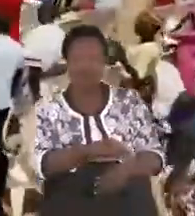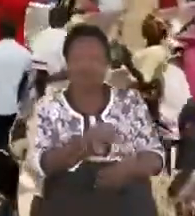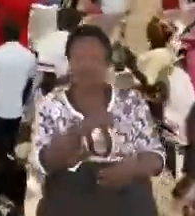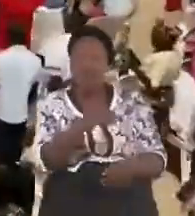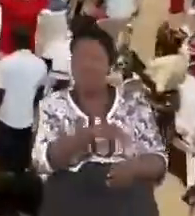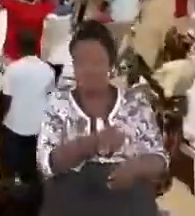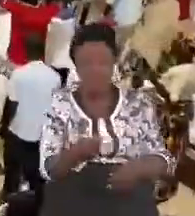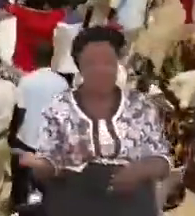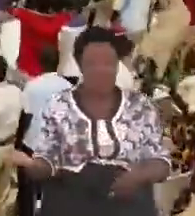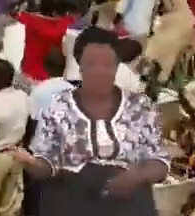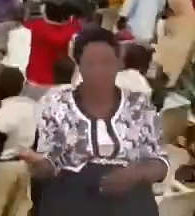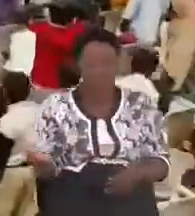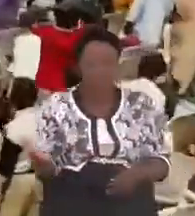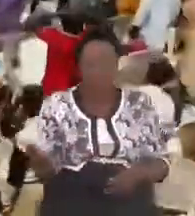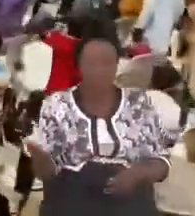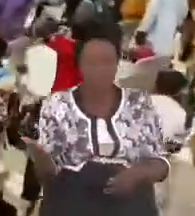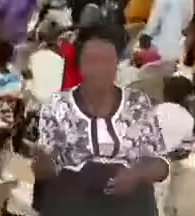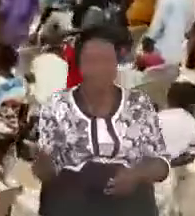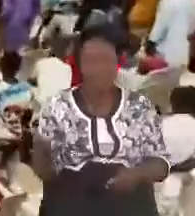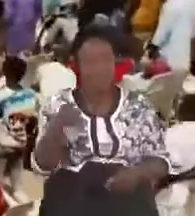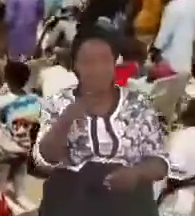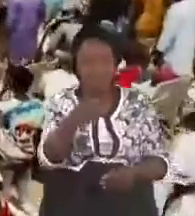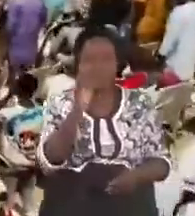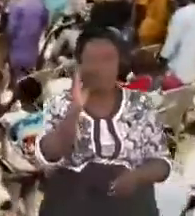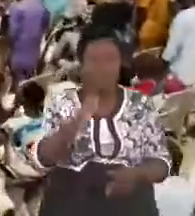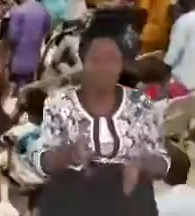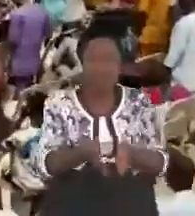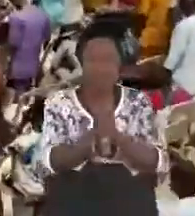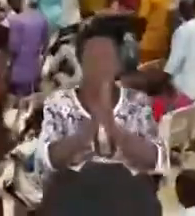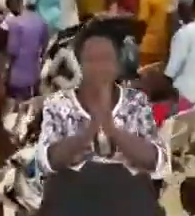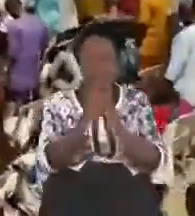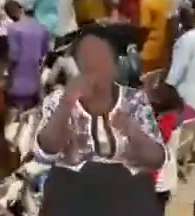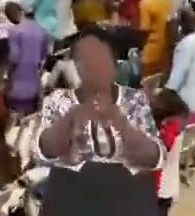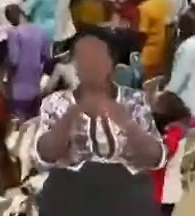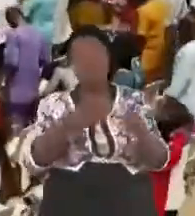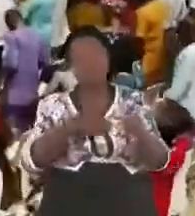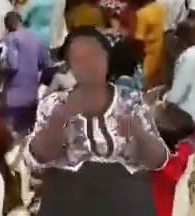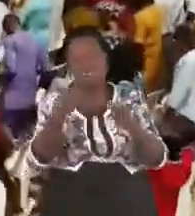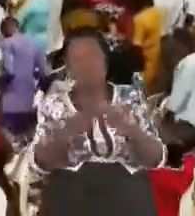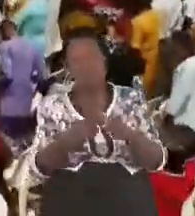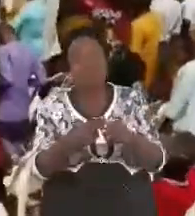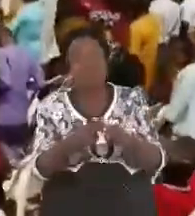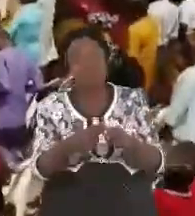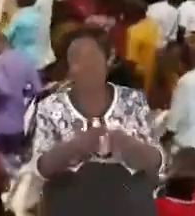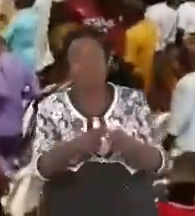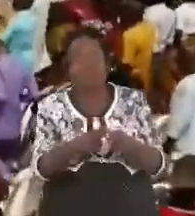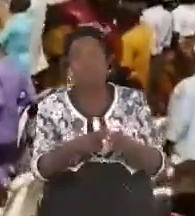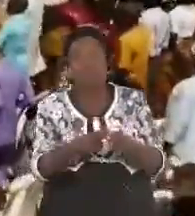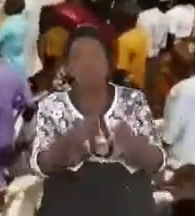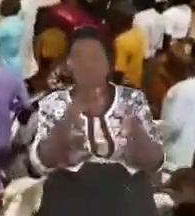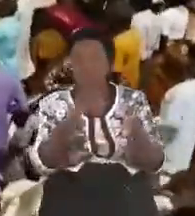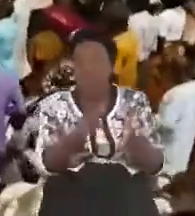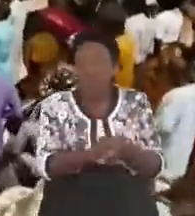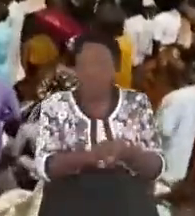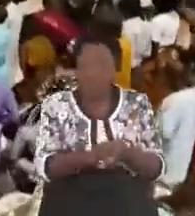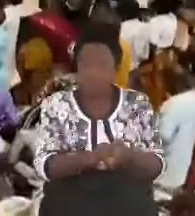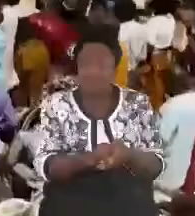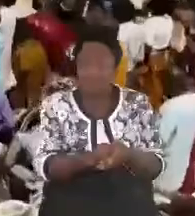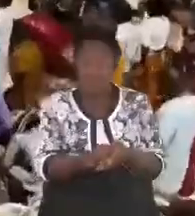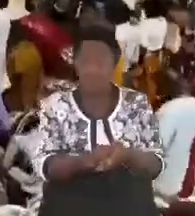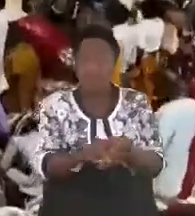whatsoever ye shall ask in my name, that ye will